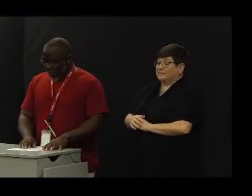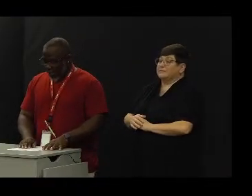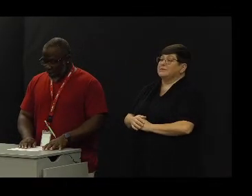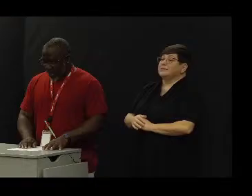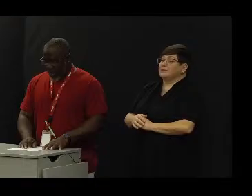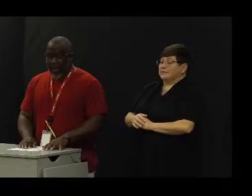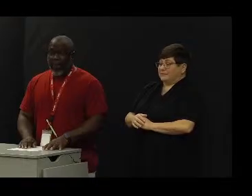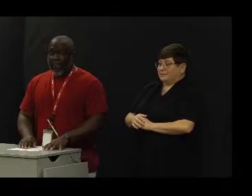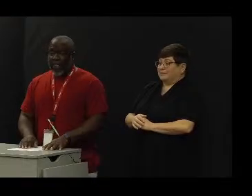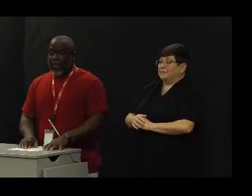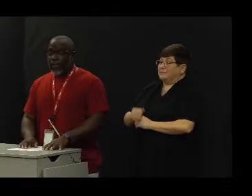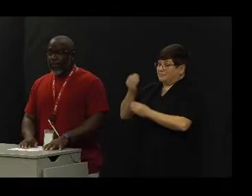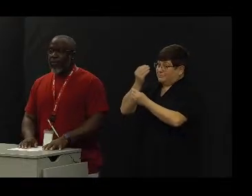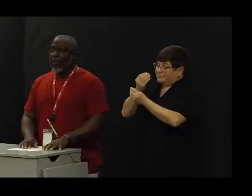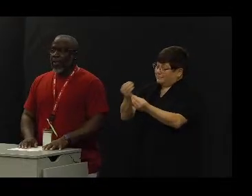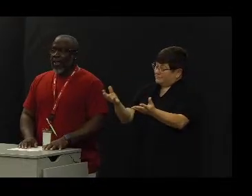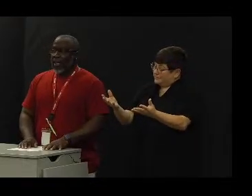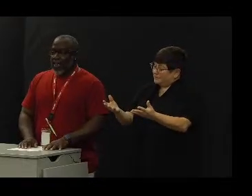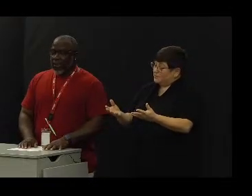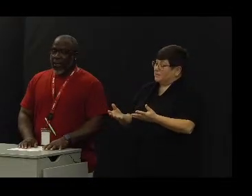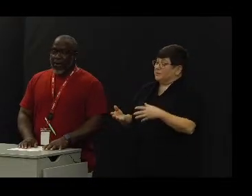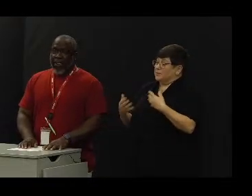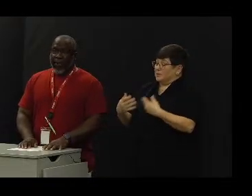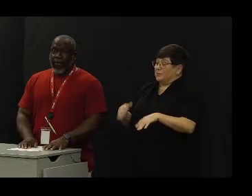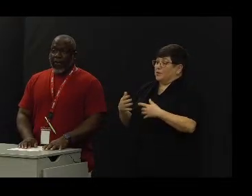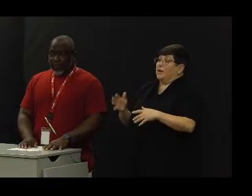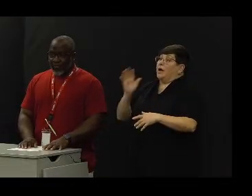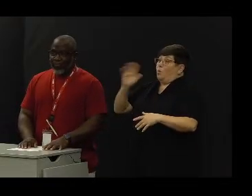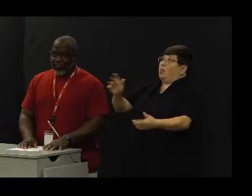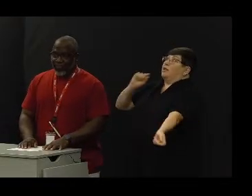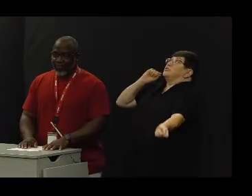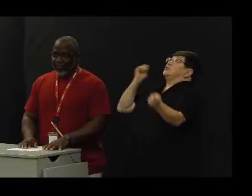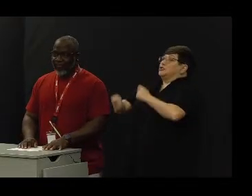And let me tell you, it's going to be different.